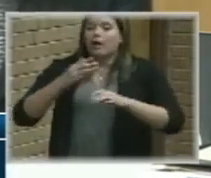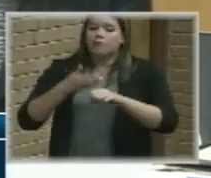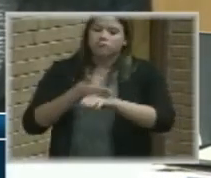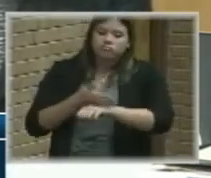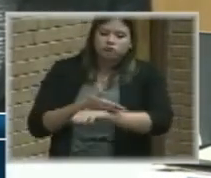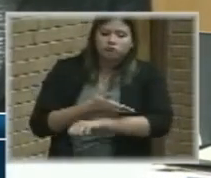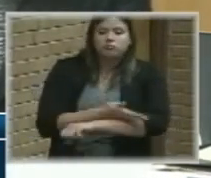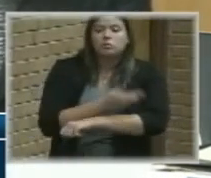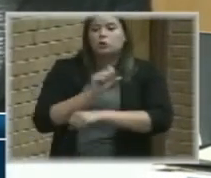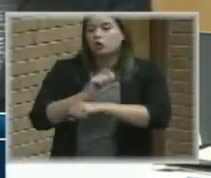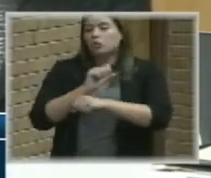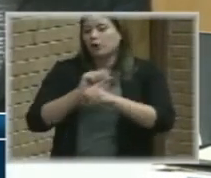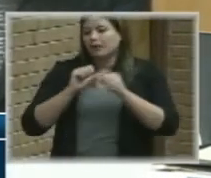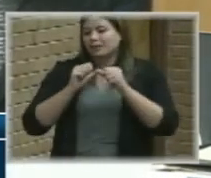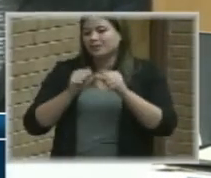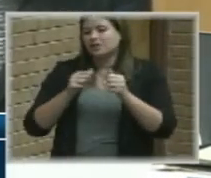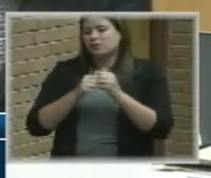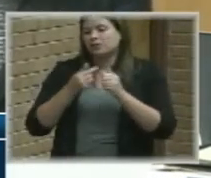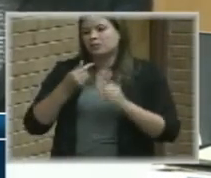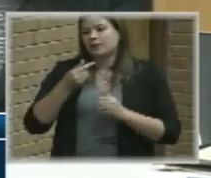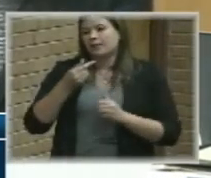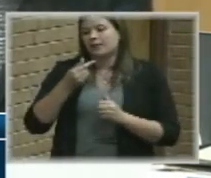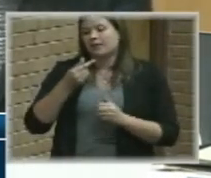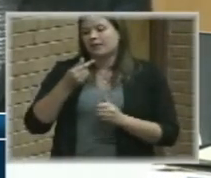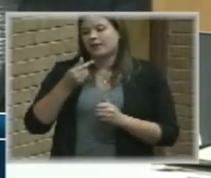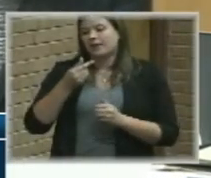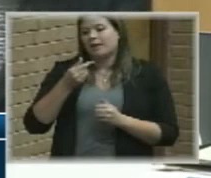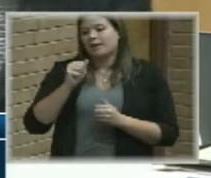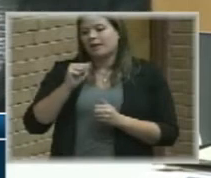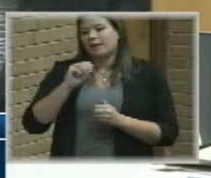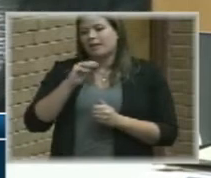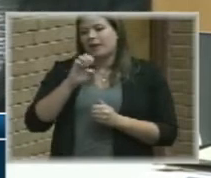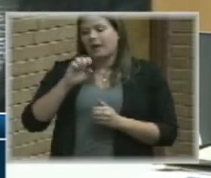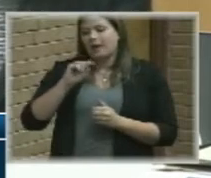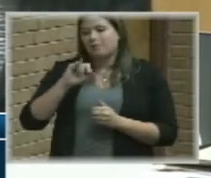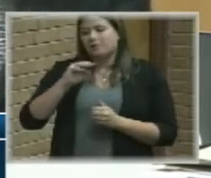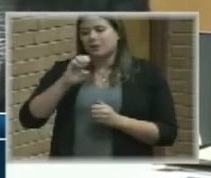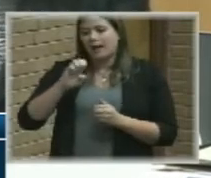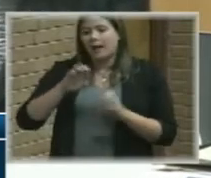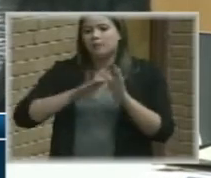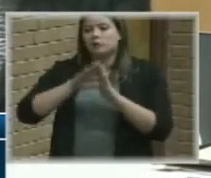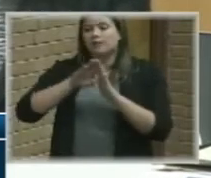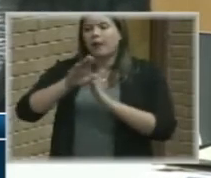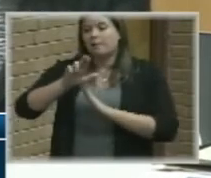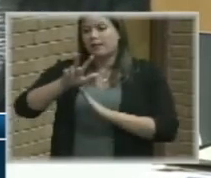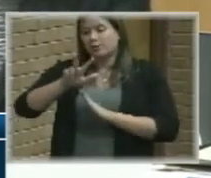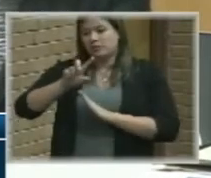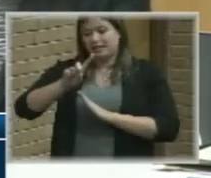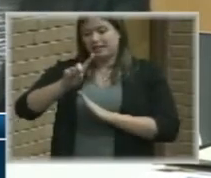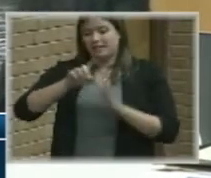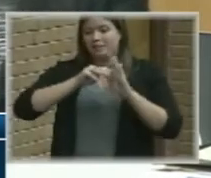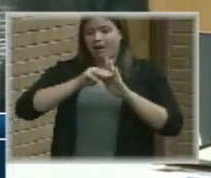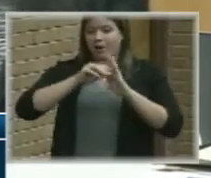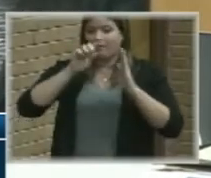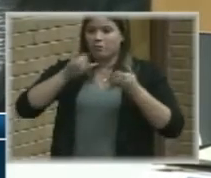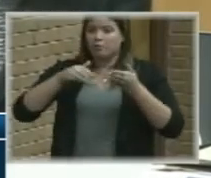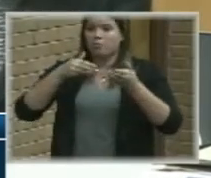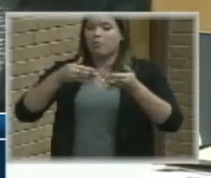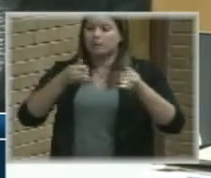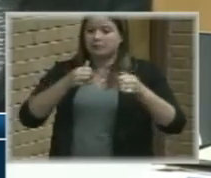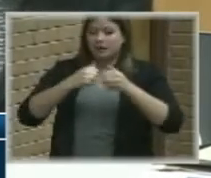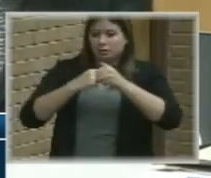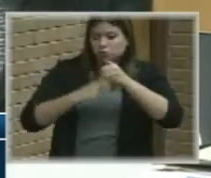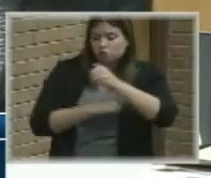Work continues with Game Time to develop a 3D model of the proposed play structure renovation